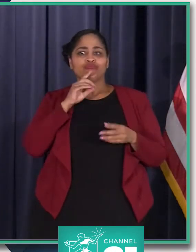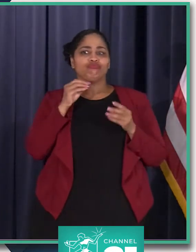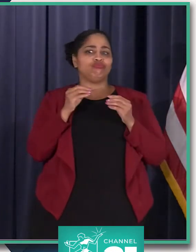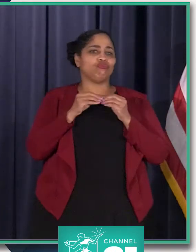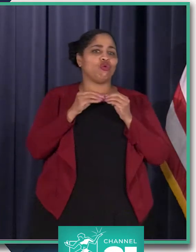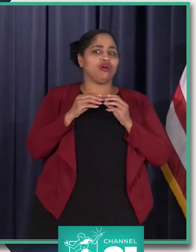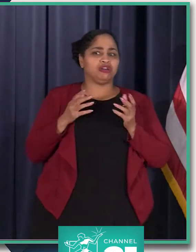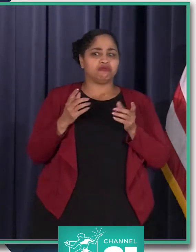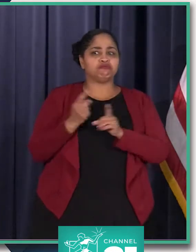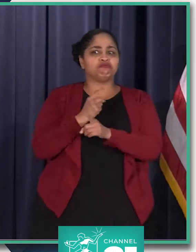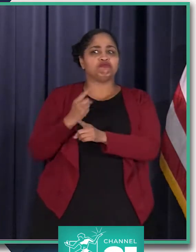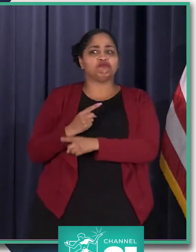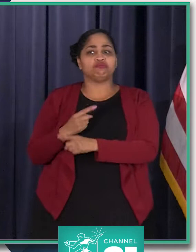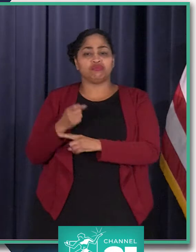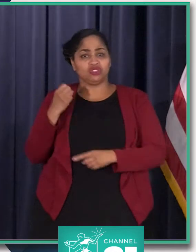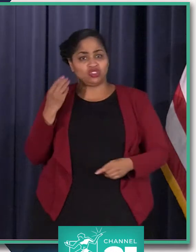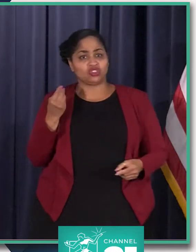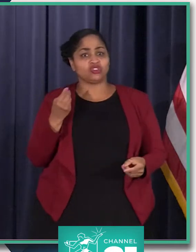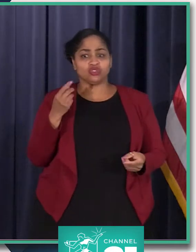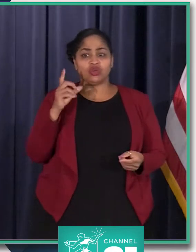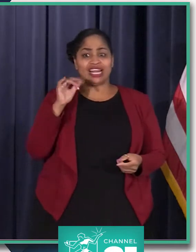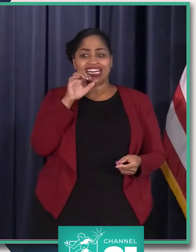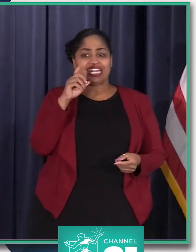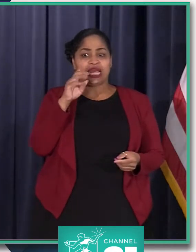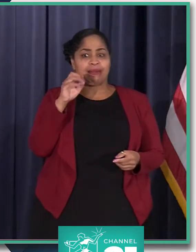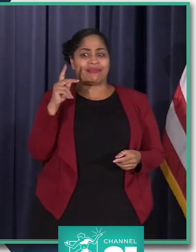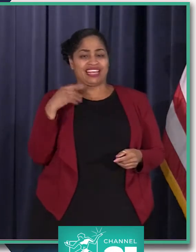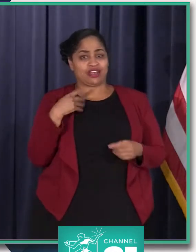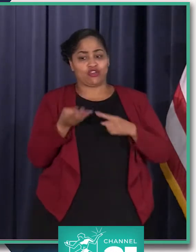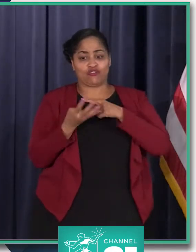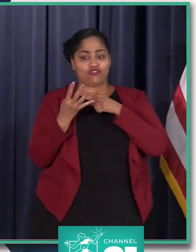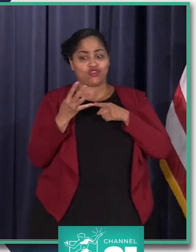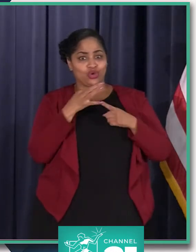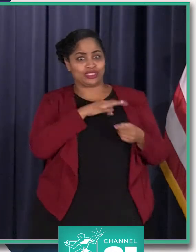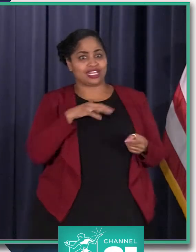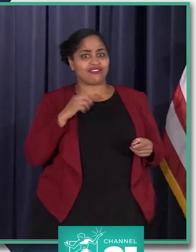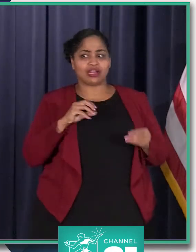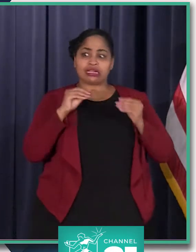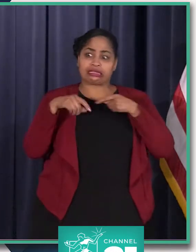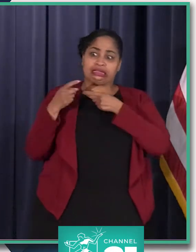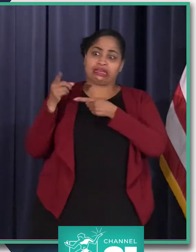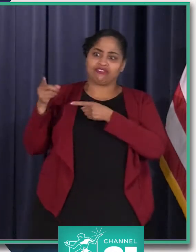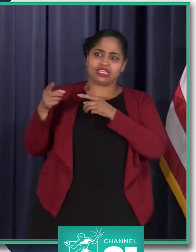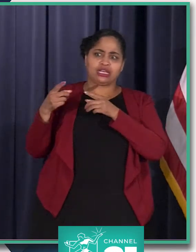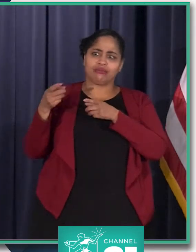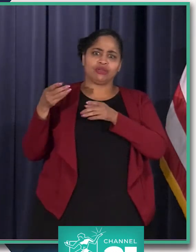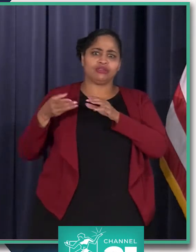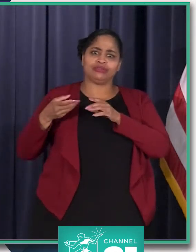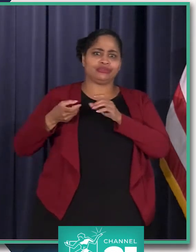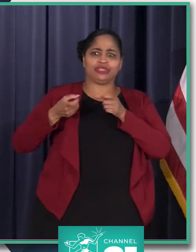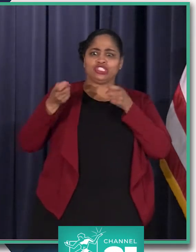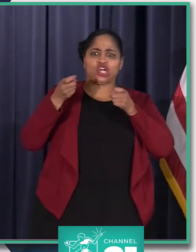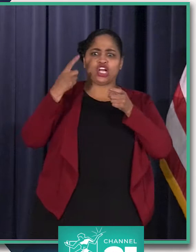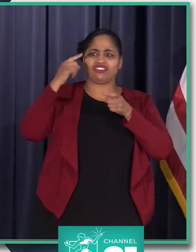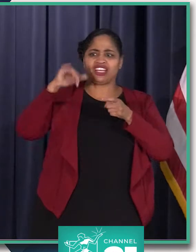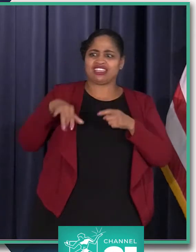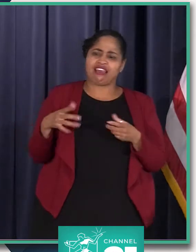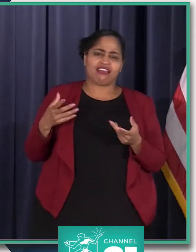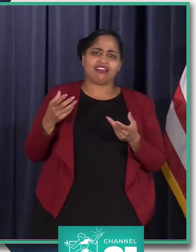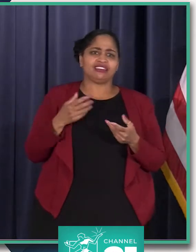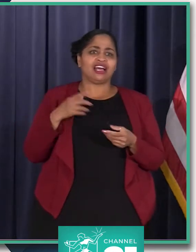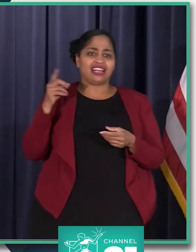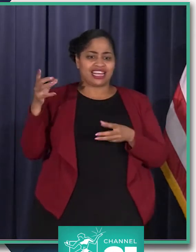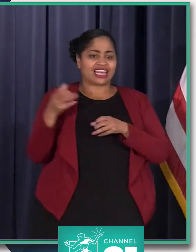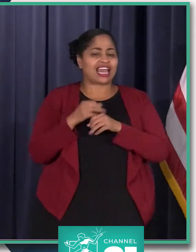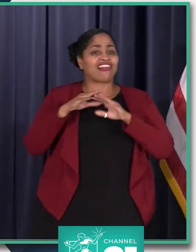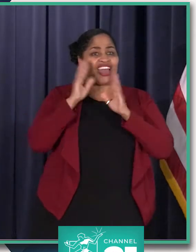so we had a land bank that had only 4 employees, and we had to put it in charge by federal rules of the $265 million. They got